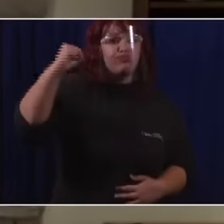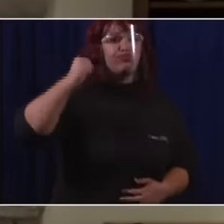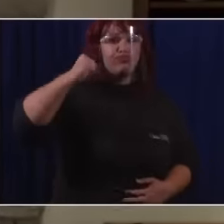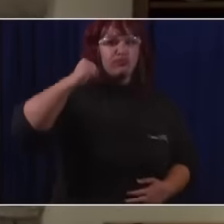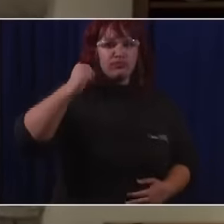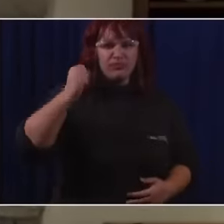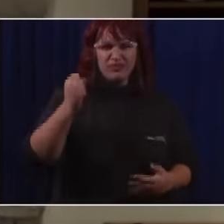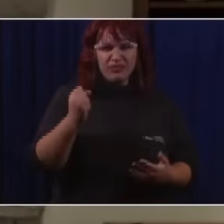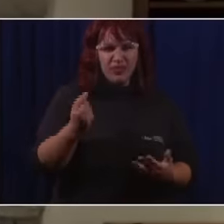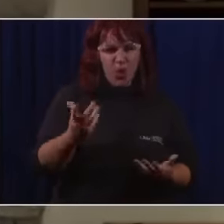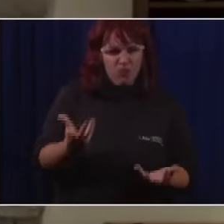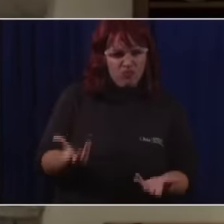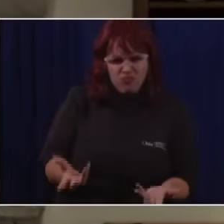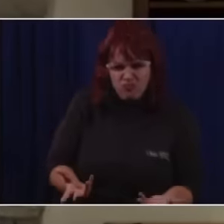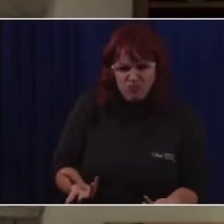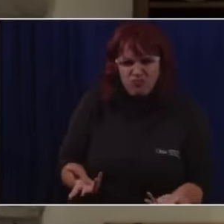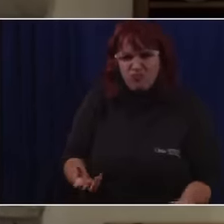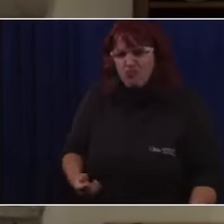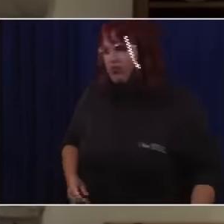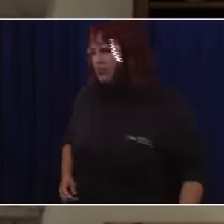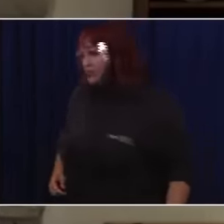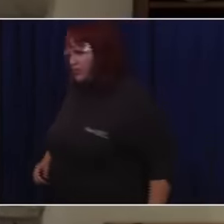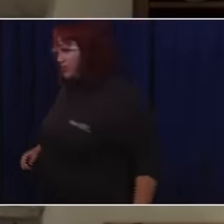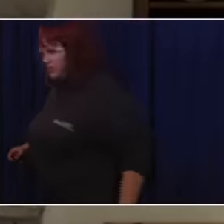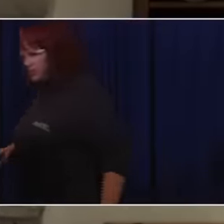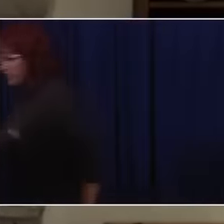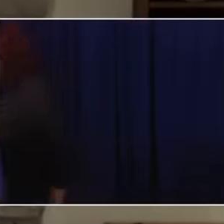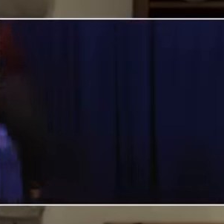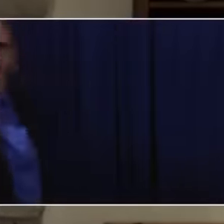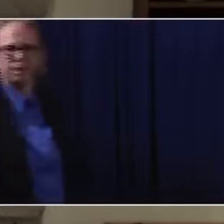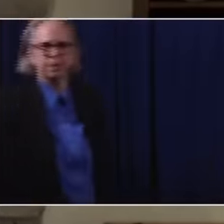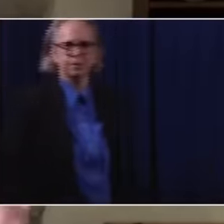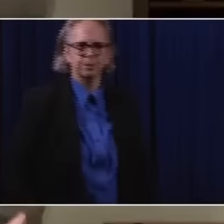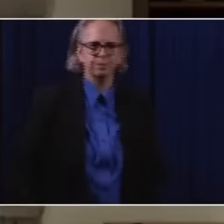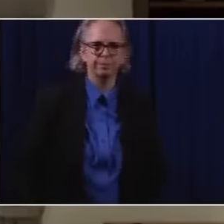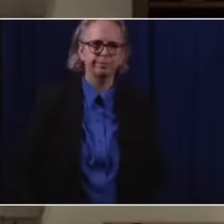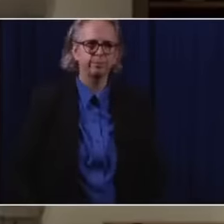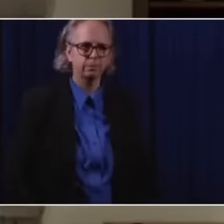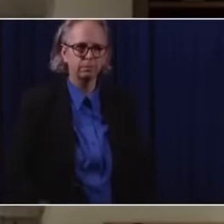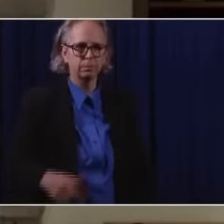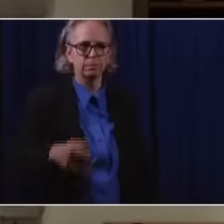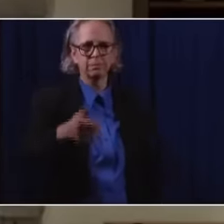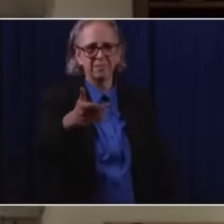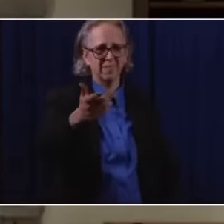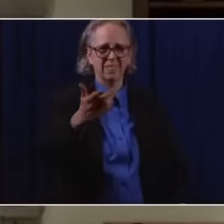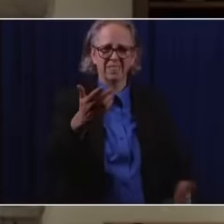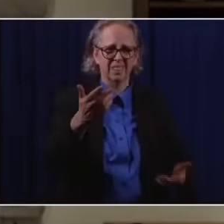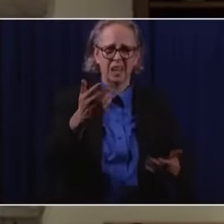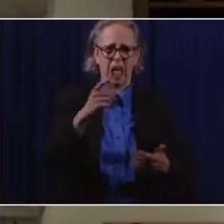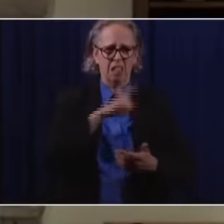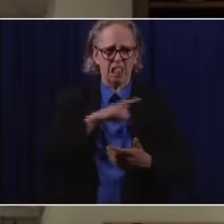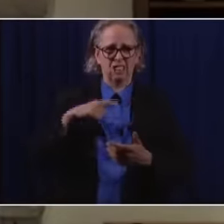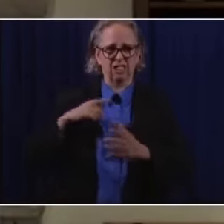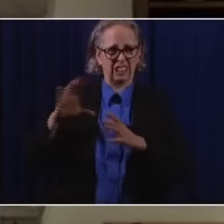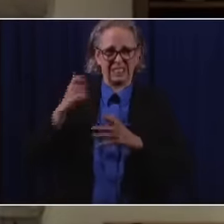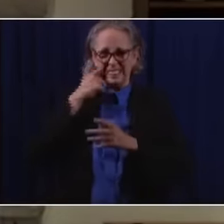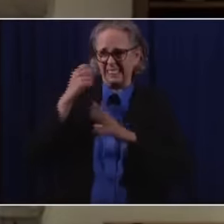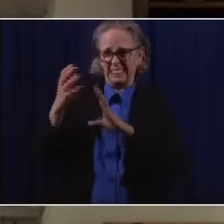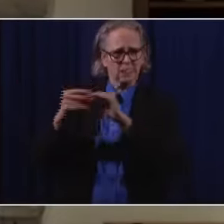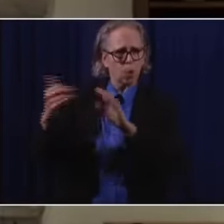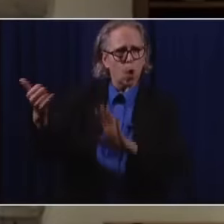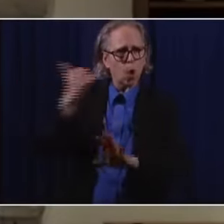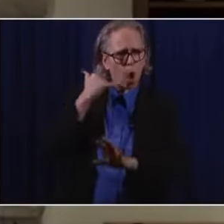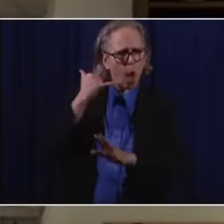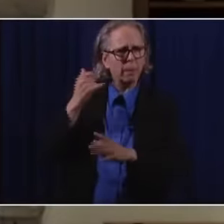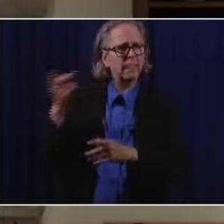mentioned a little bit ago, I got a call from a legislator talking about two rural counties where I know the spread has been high. And